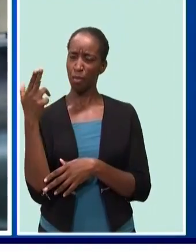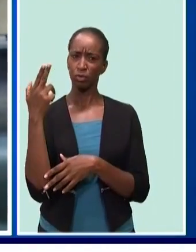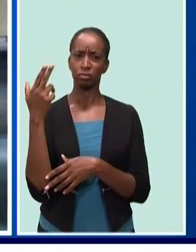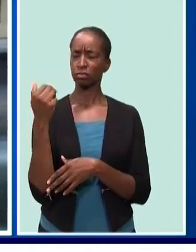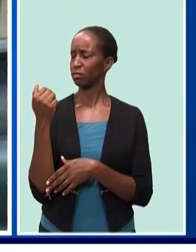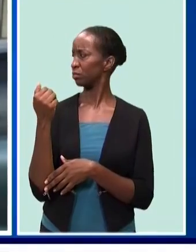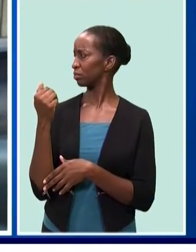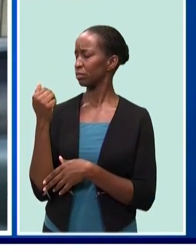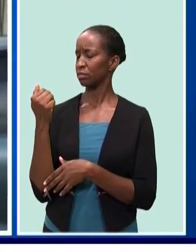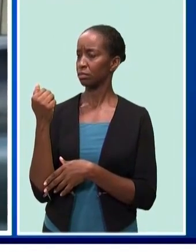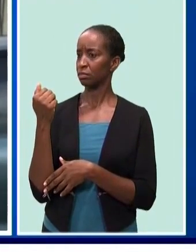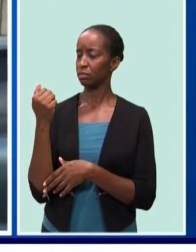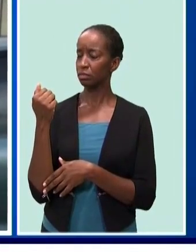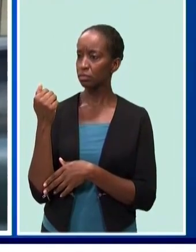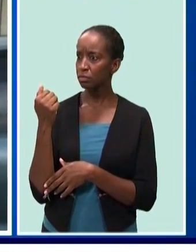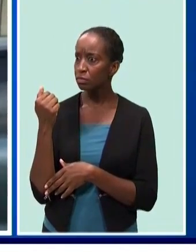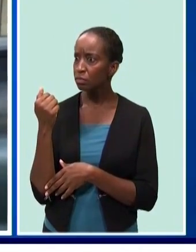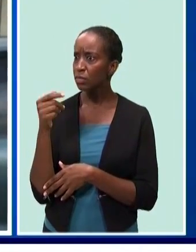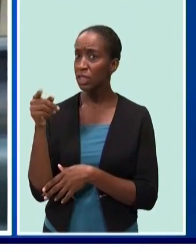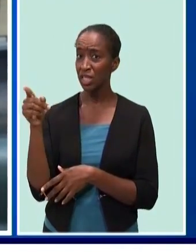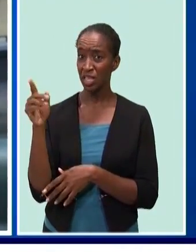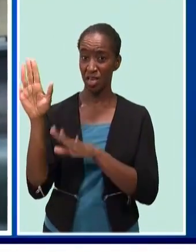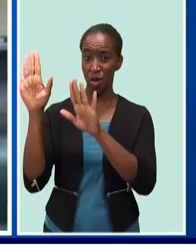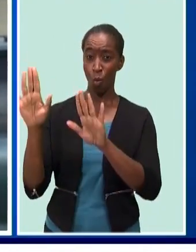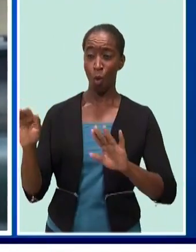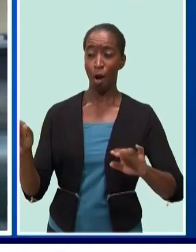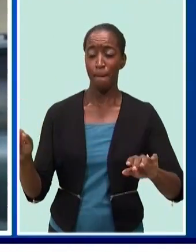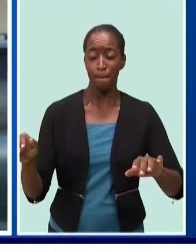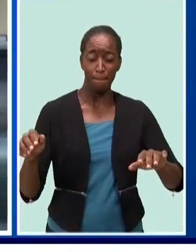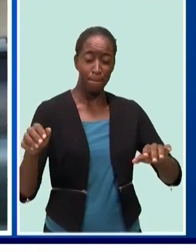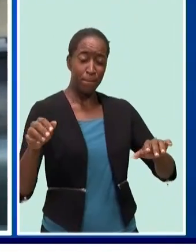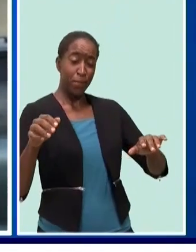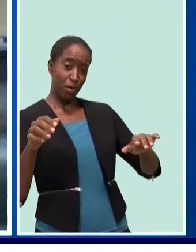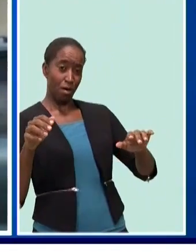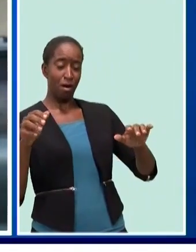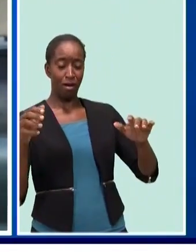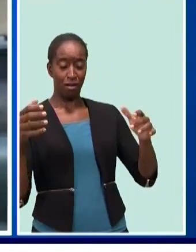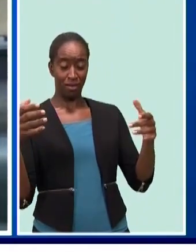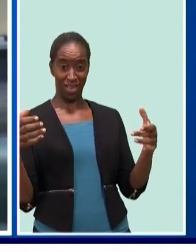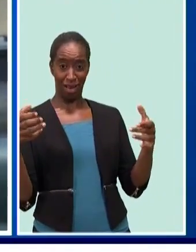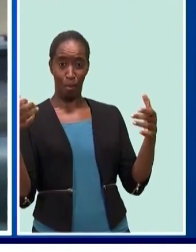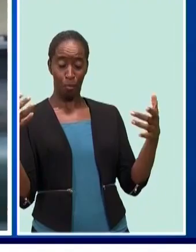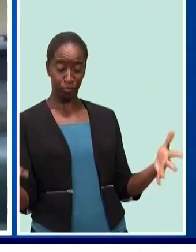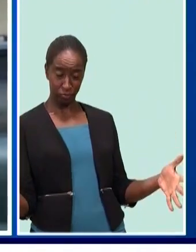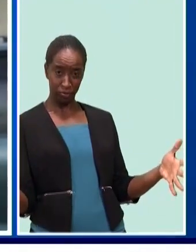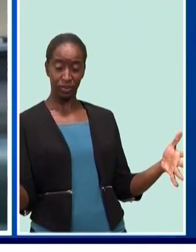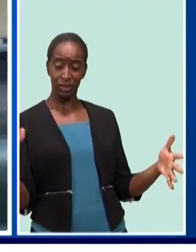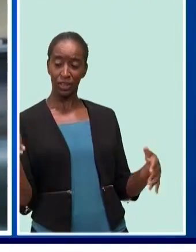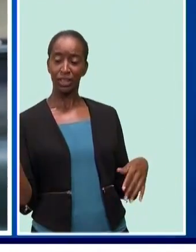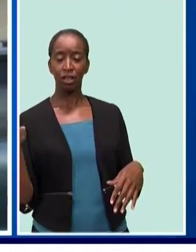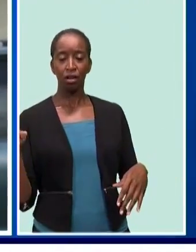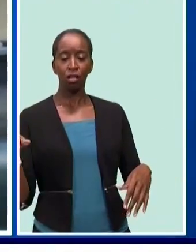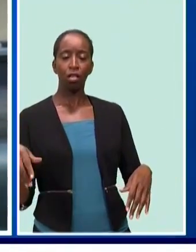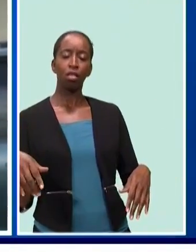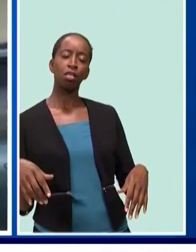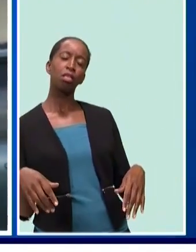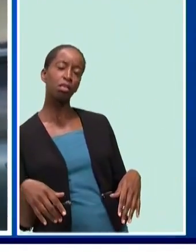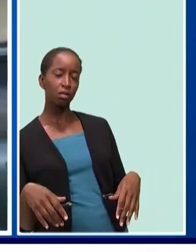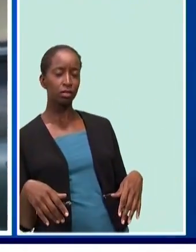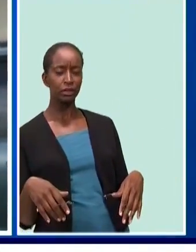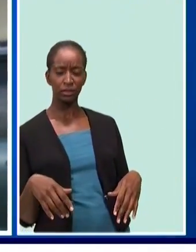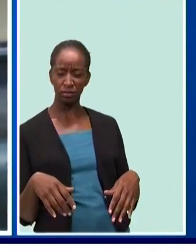around and I just saw the guy, he like flew against the wall, everything in his hand kind of dropped. And then when he slumped down, he had like the receipt